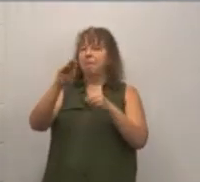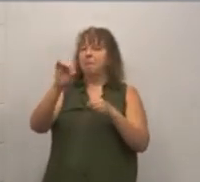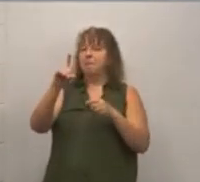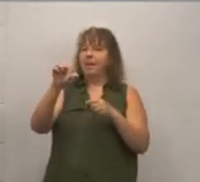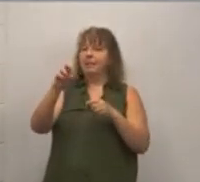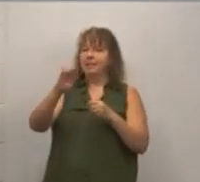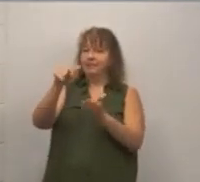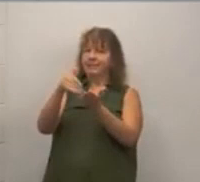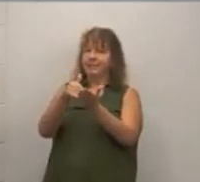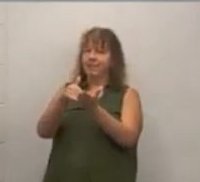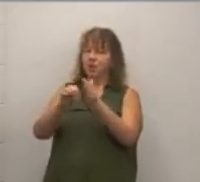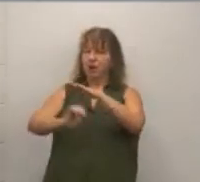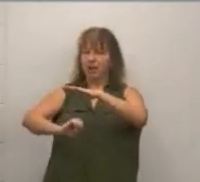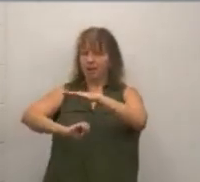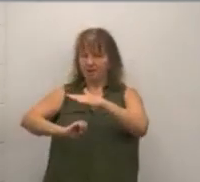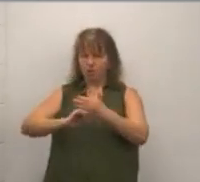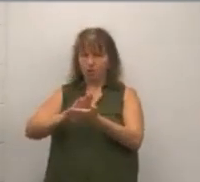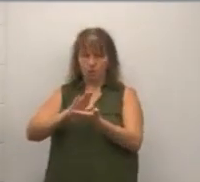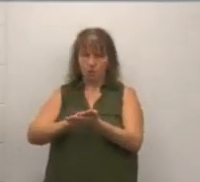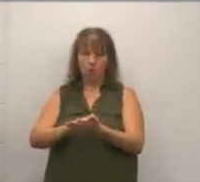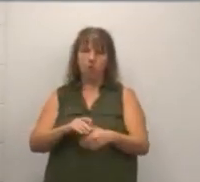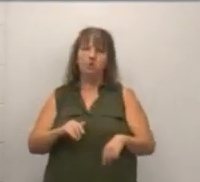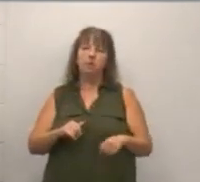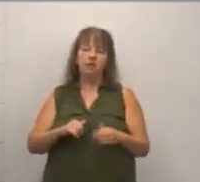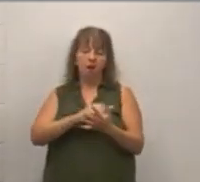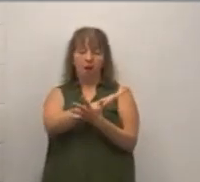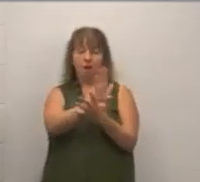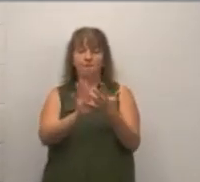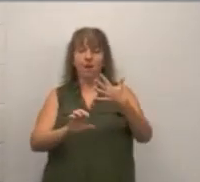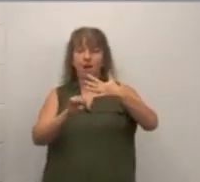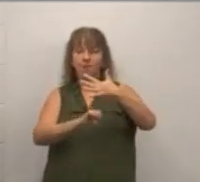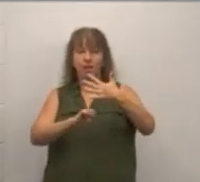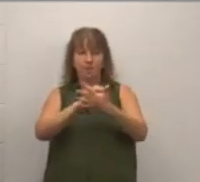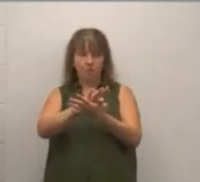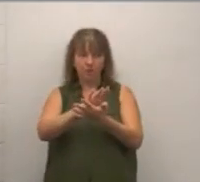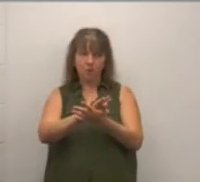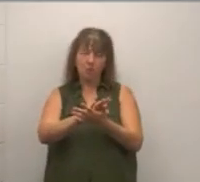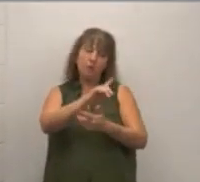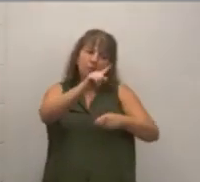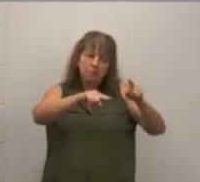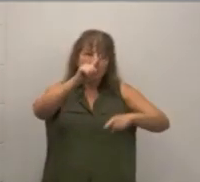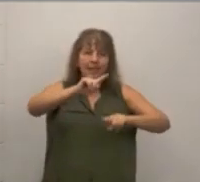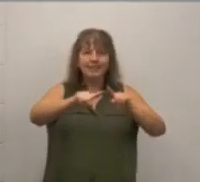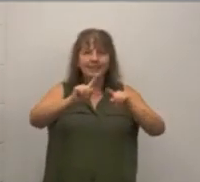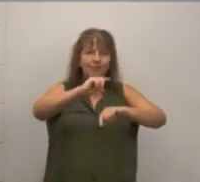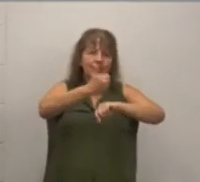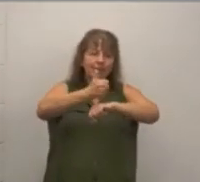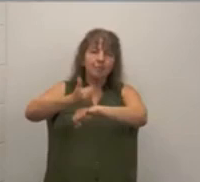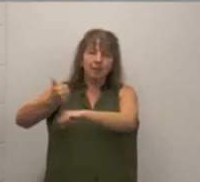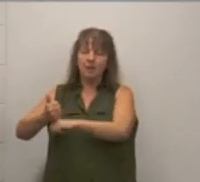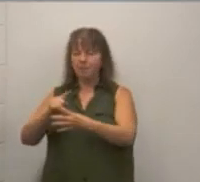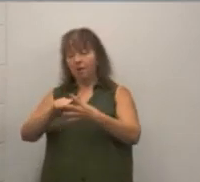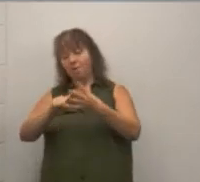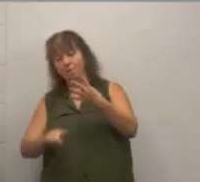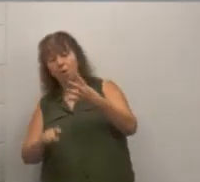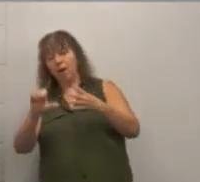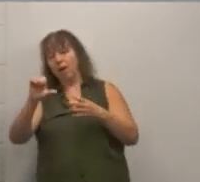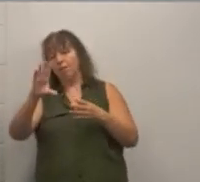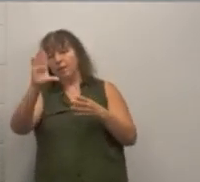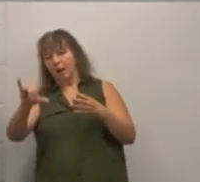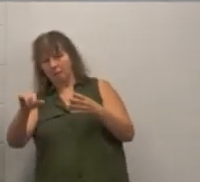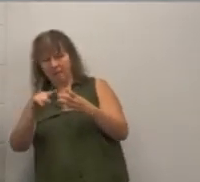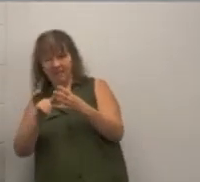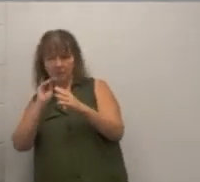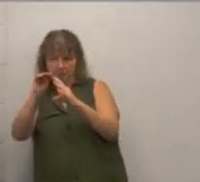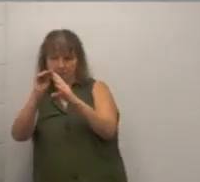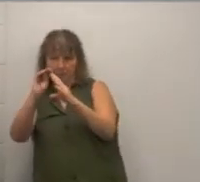School. All of our five elementary schools are configured a little bit differently, with four of them having cubbies for students to